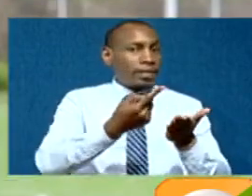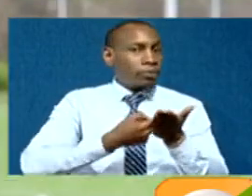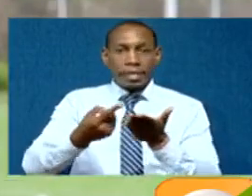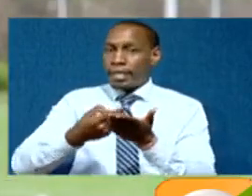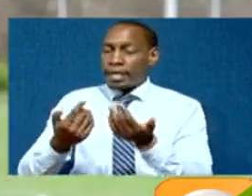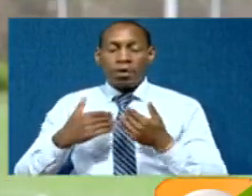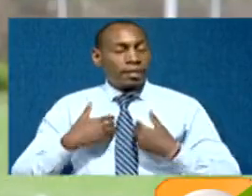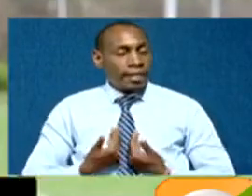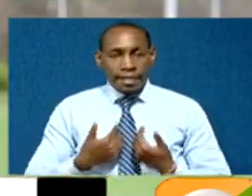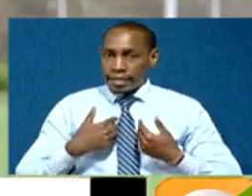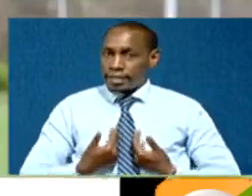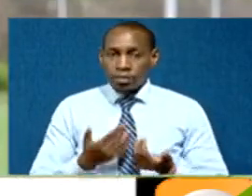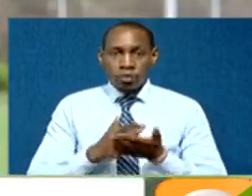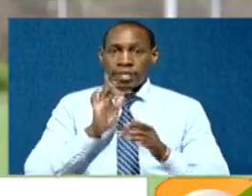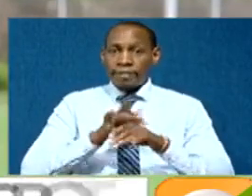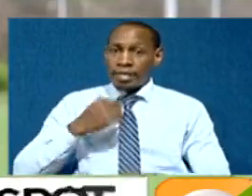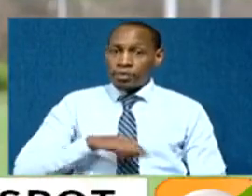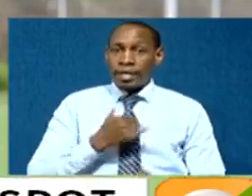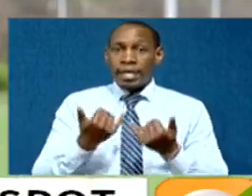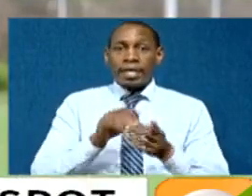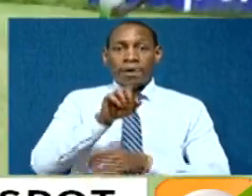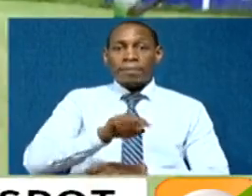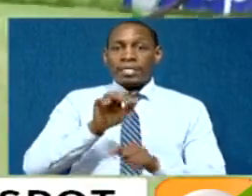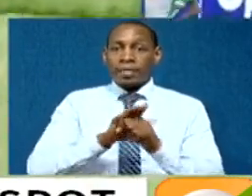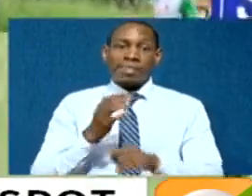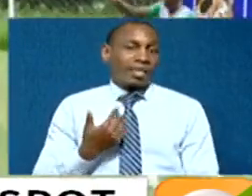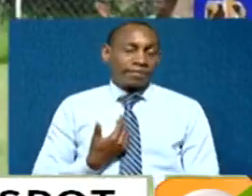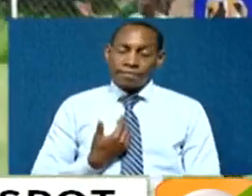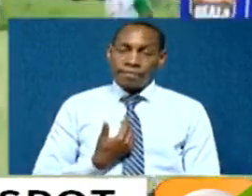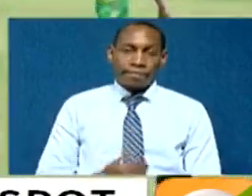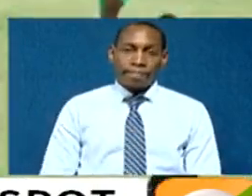So fatigue pia inaingia ndio tunafanya a lot of mistakes.